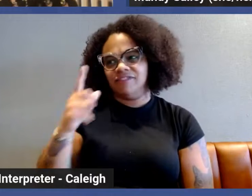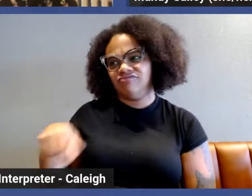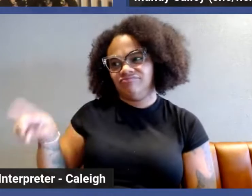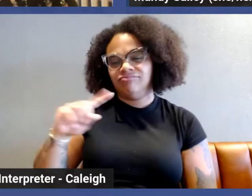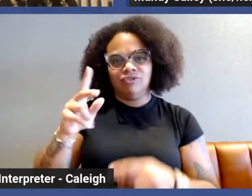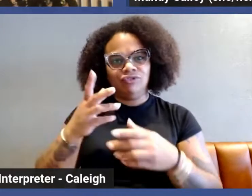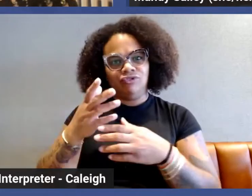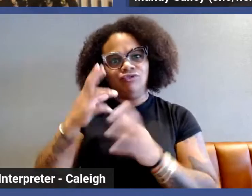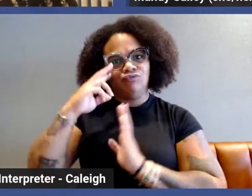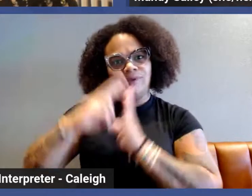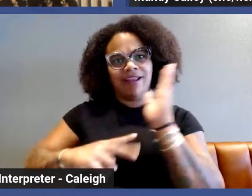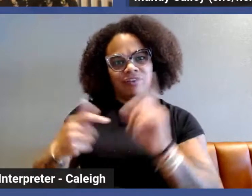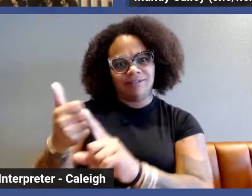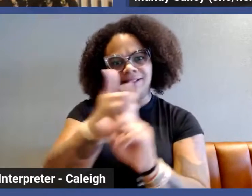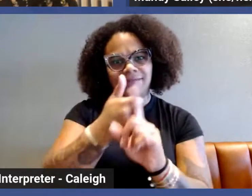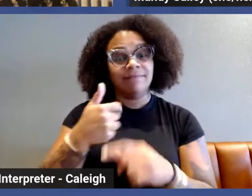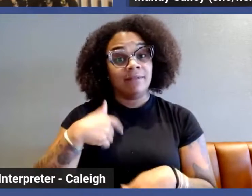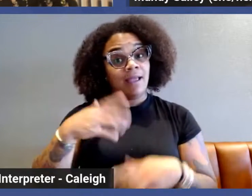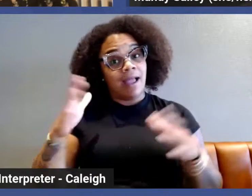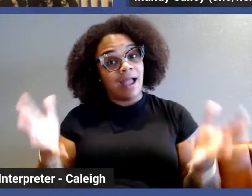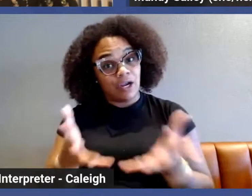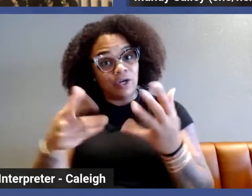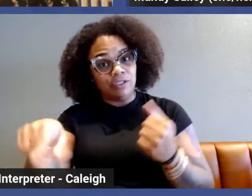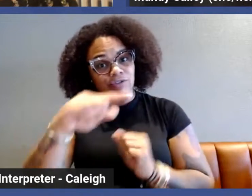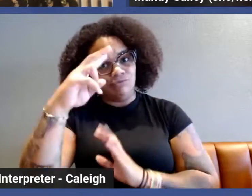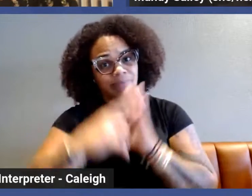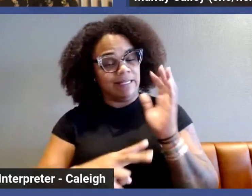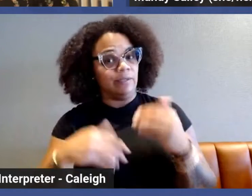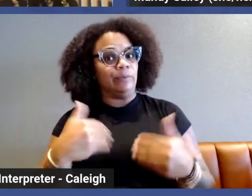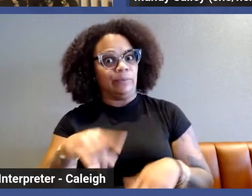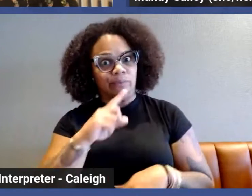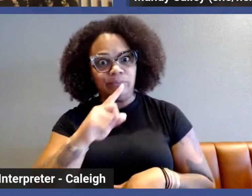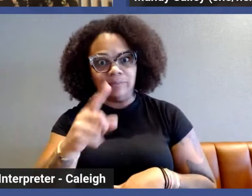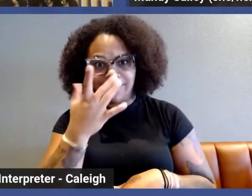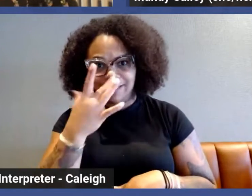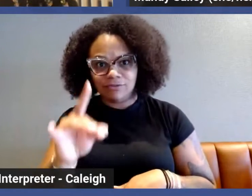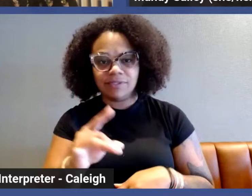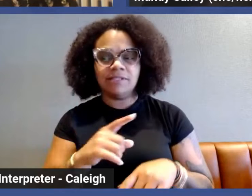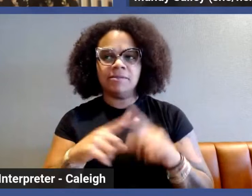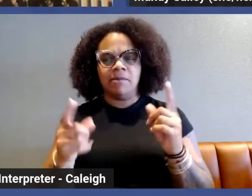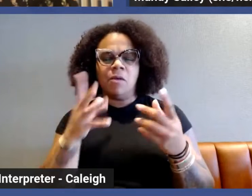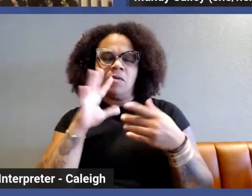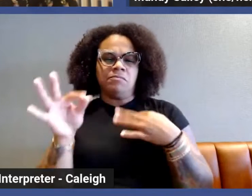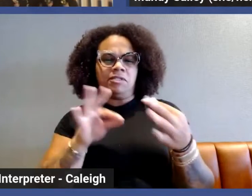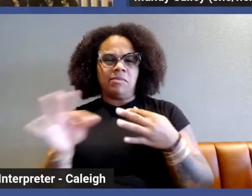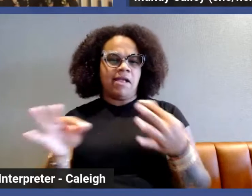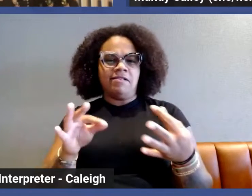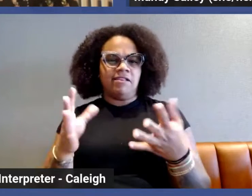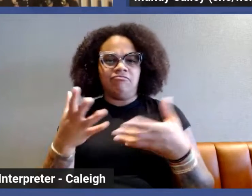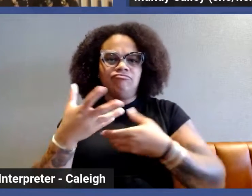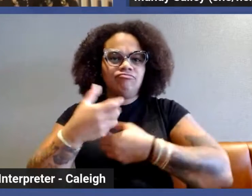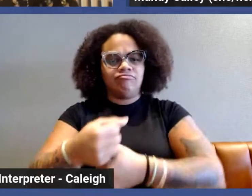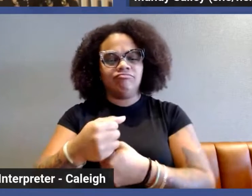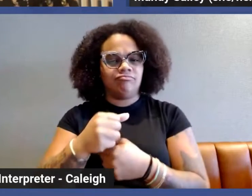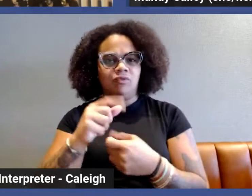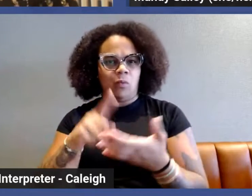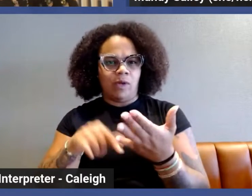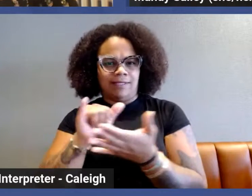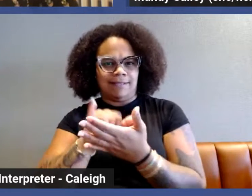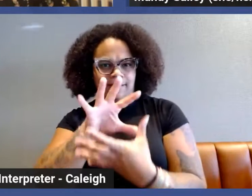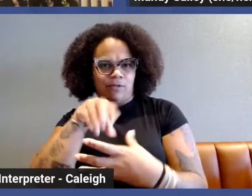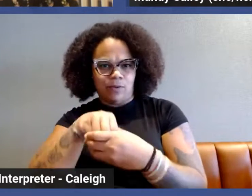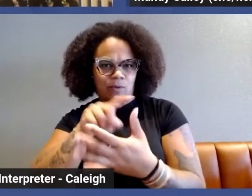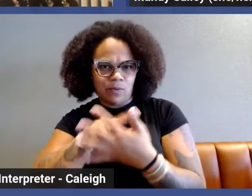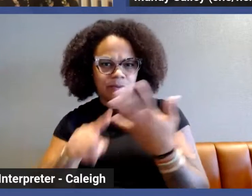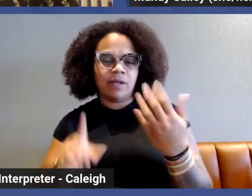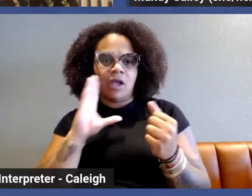encourage you to read it because it's really interesting. But let's kind of give folks an overview, and we'll dive into a few different aspects of the